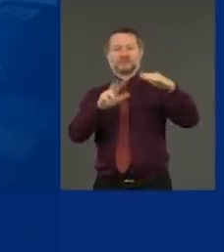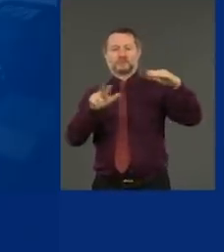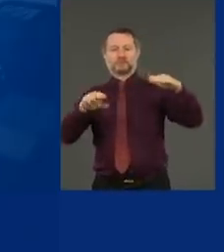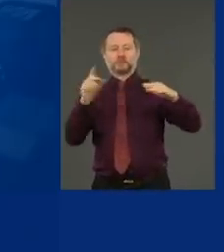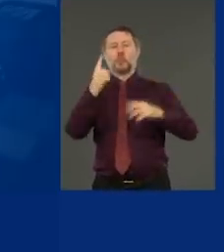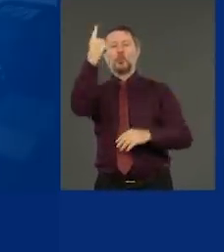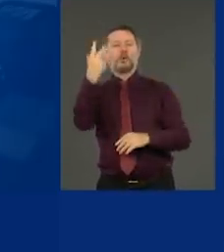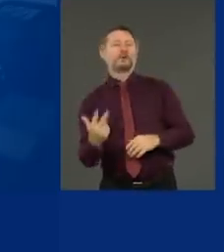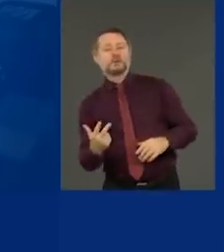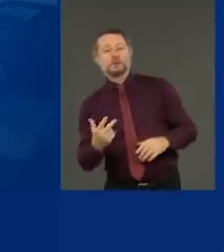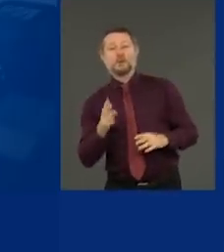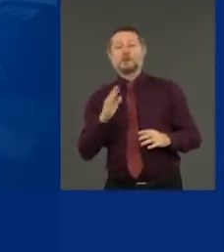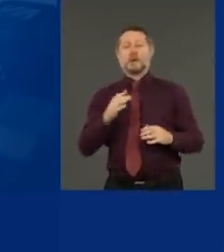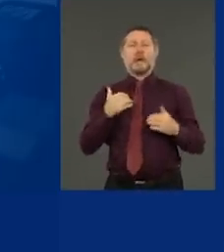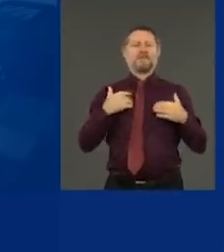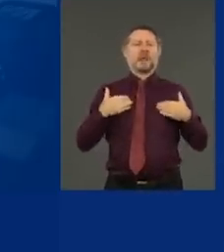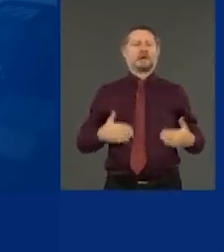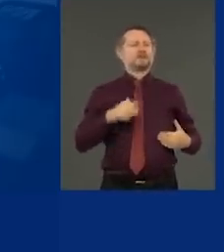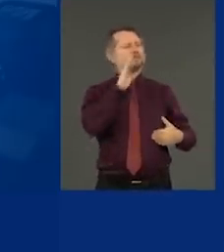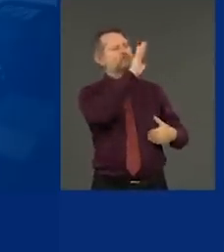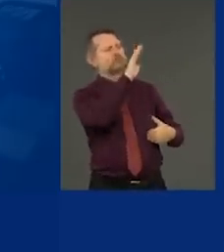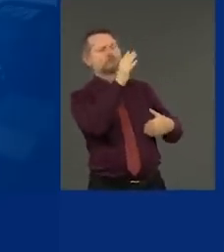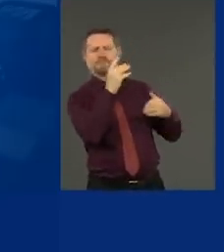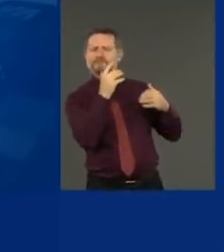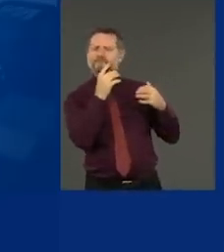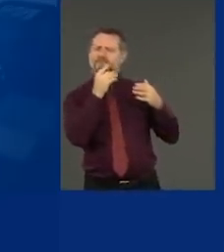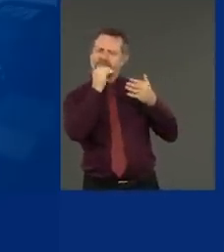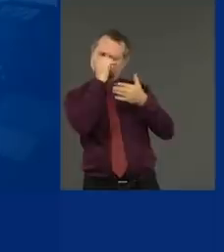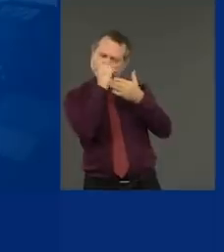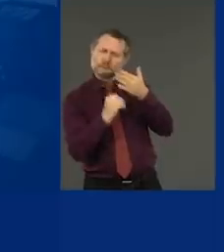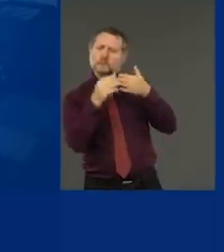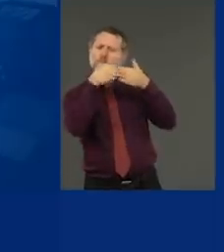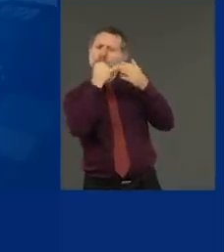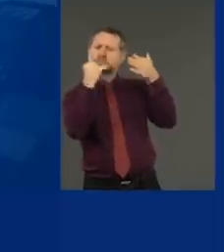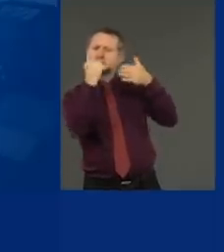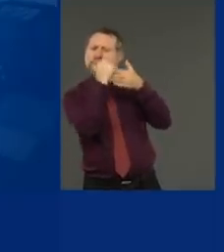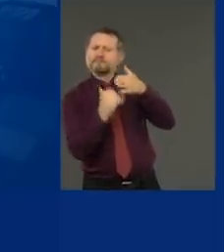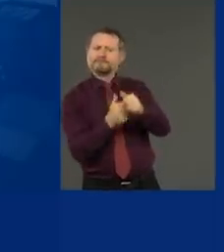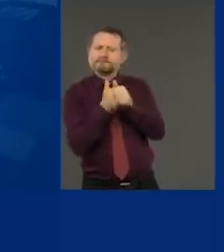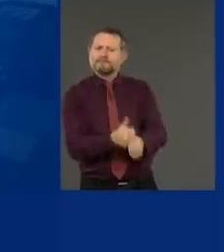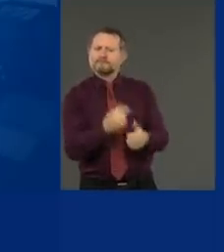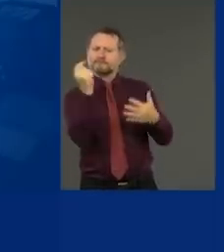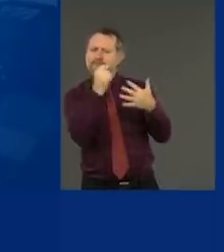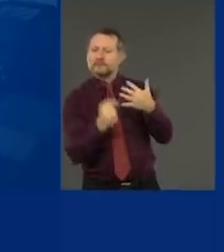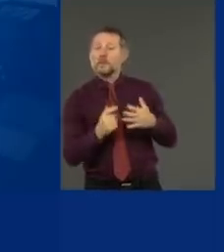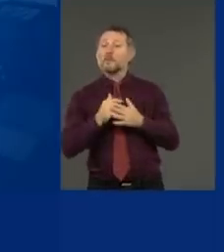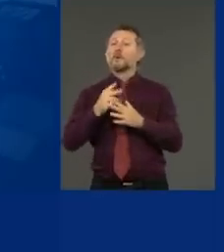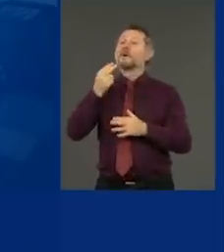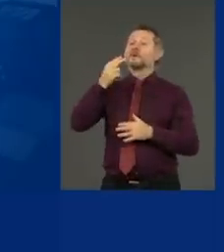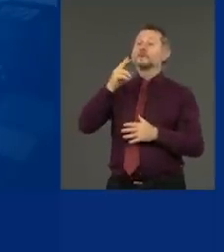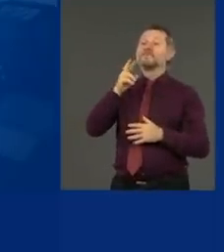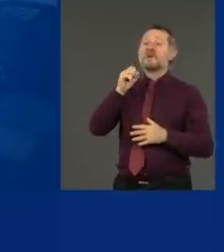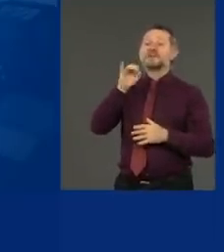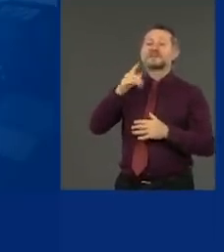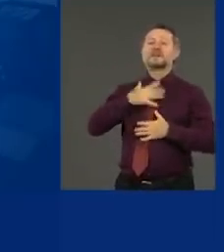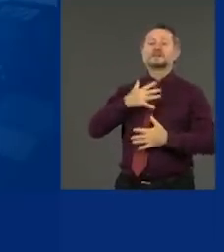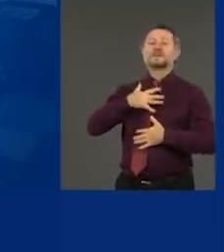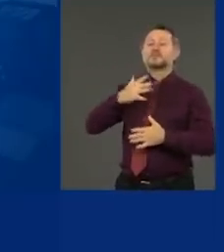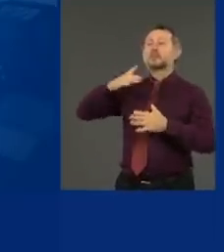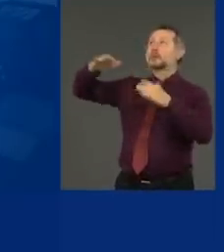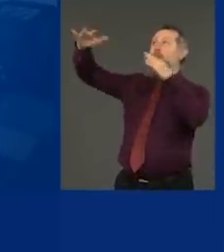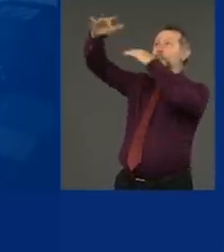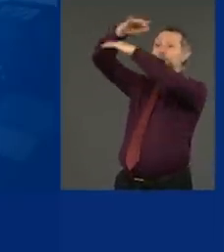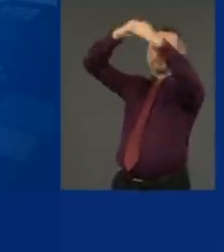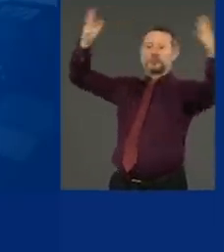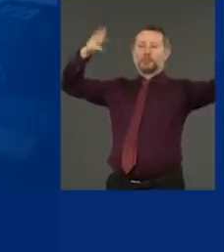requirements that are in the guidelines that have to be maintained to their ventilation requirements.